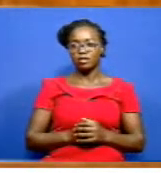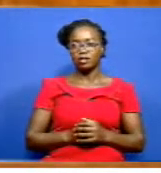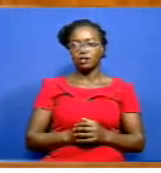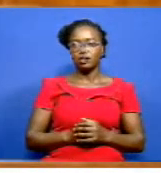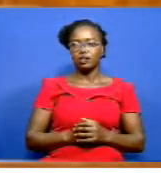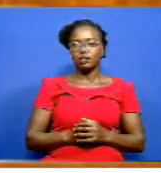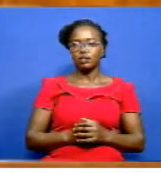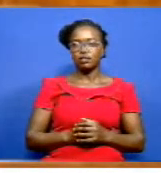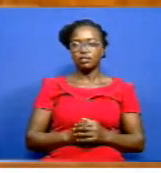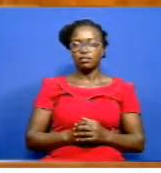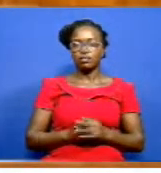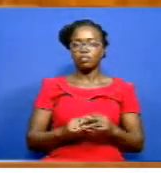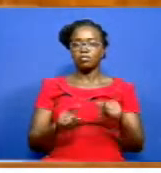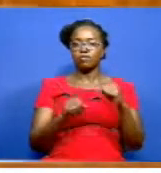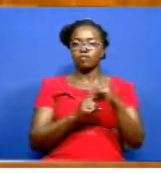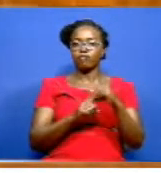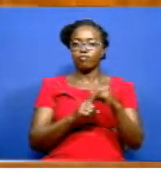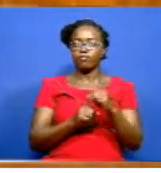6,